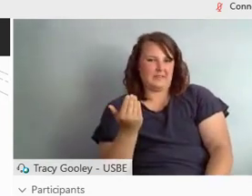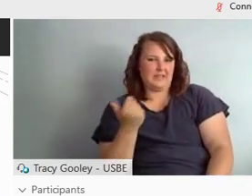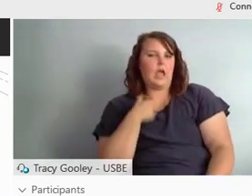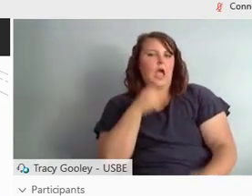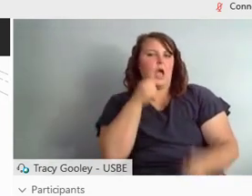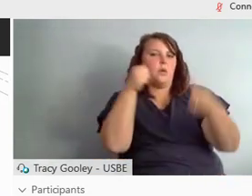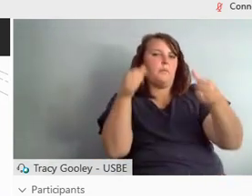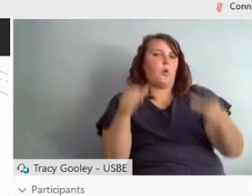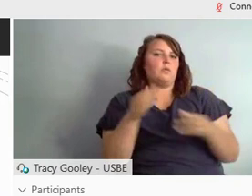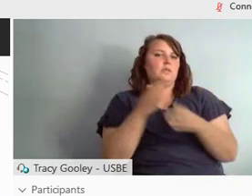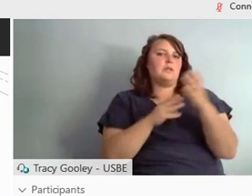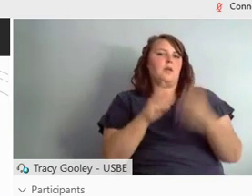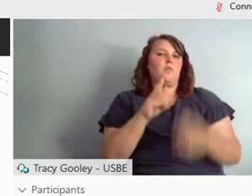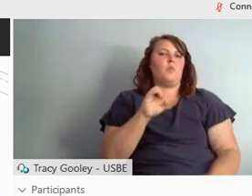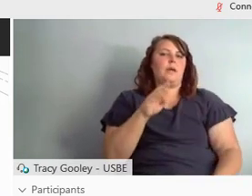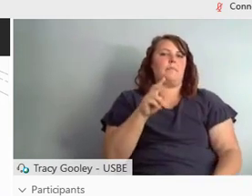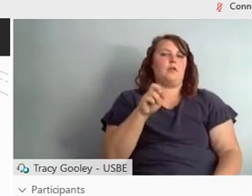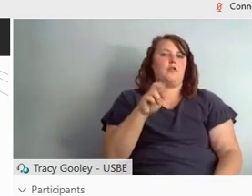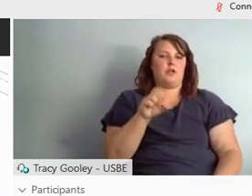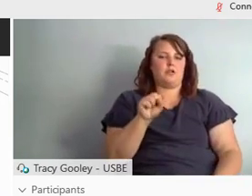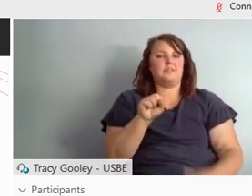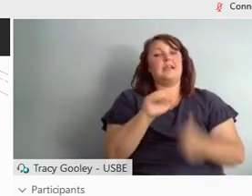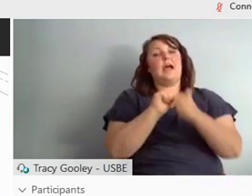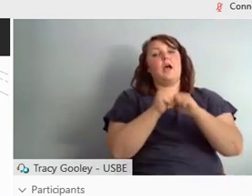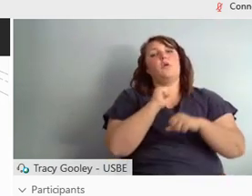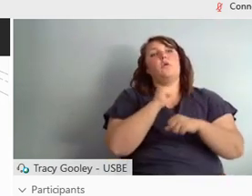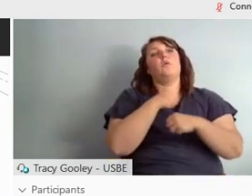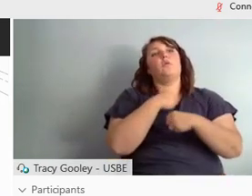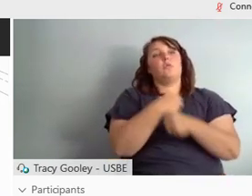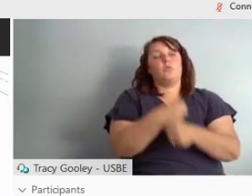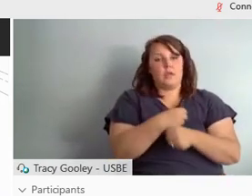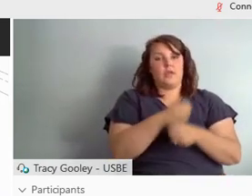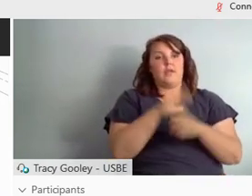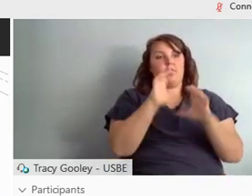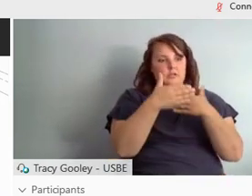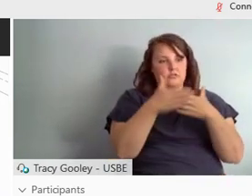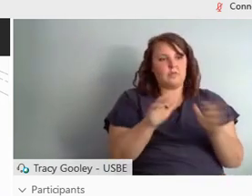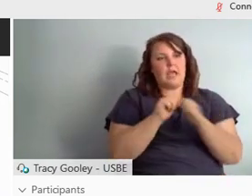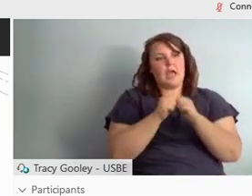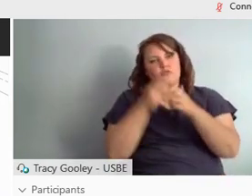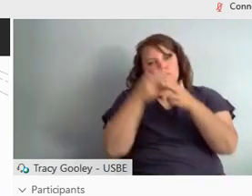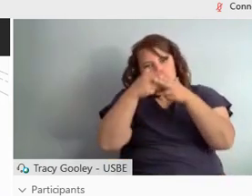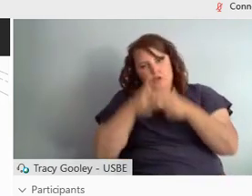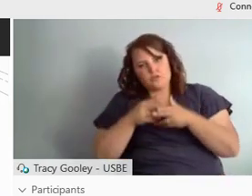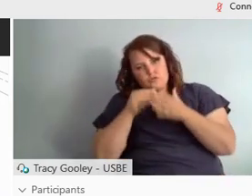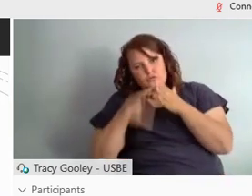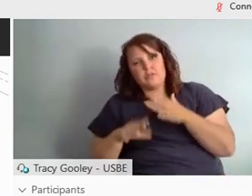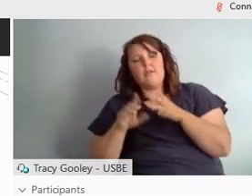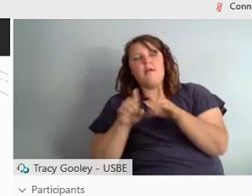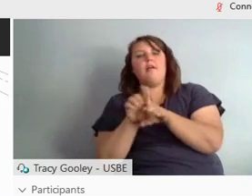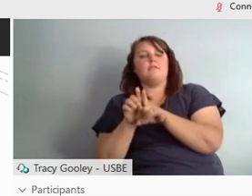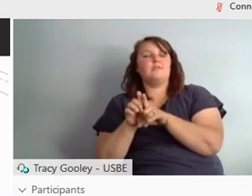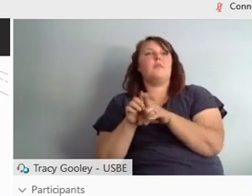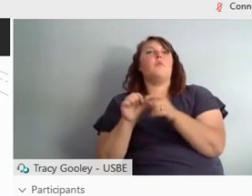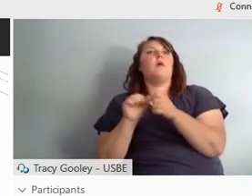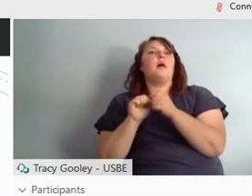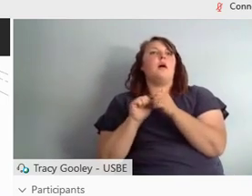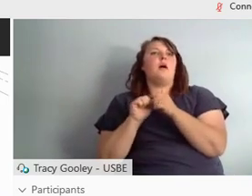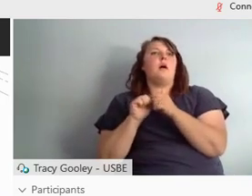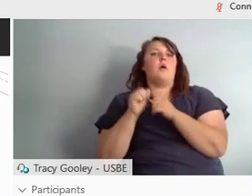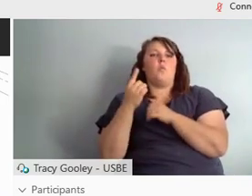will post some webinars on how to create classrooms, how to roster students, and then